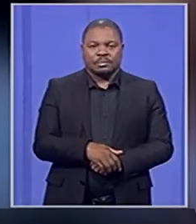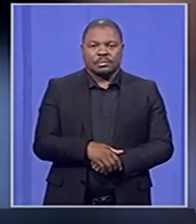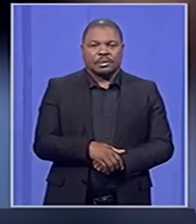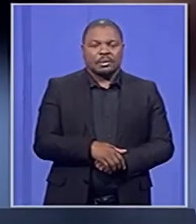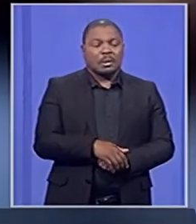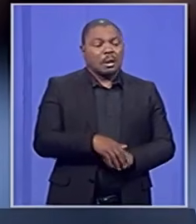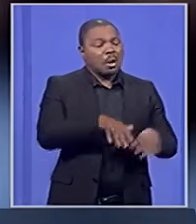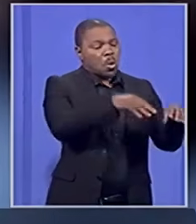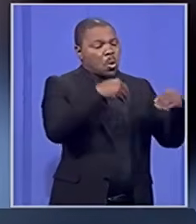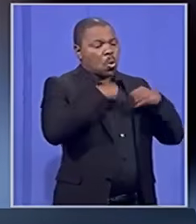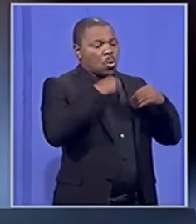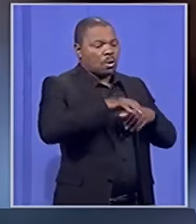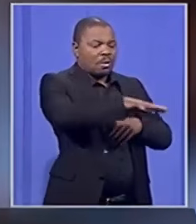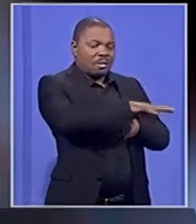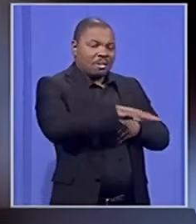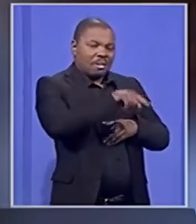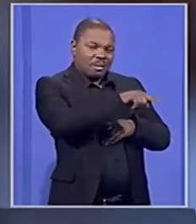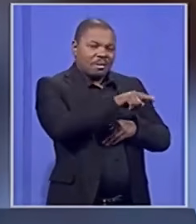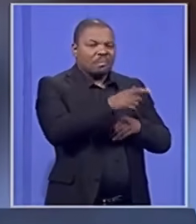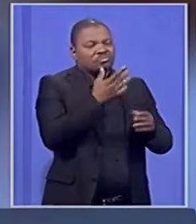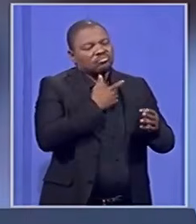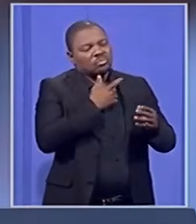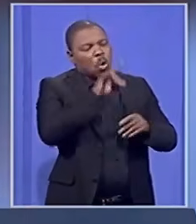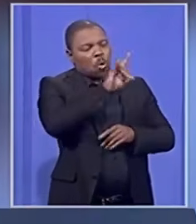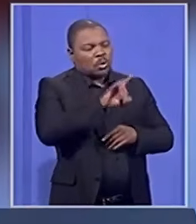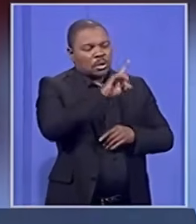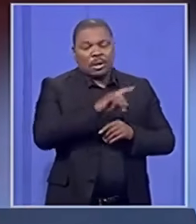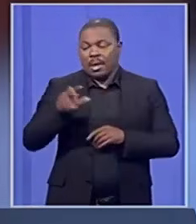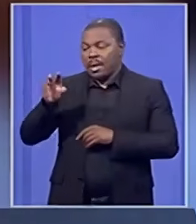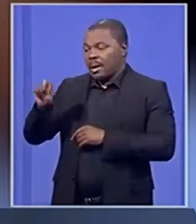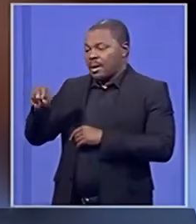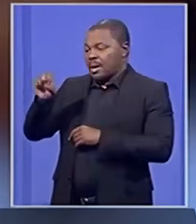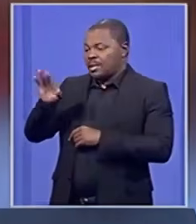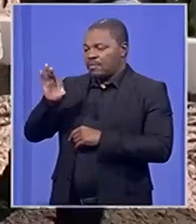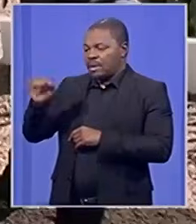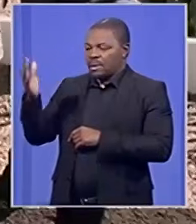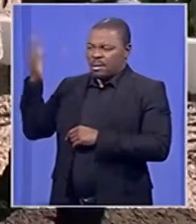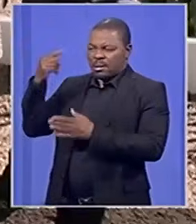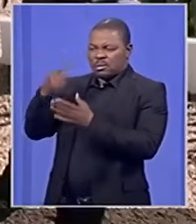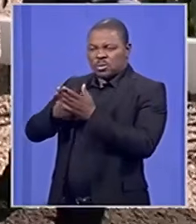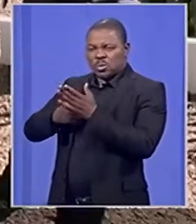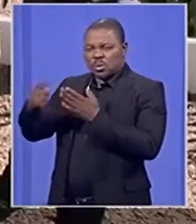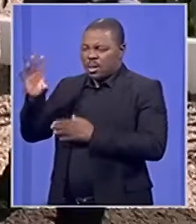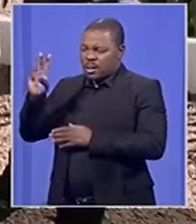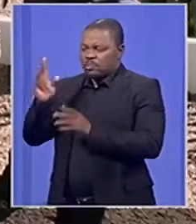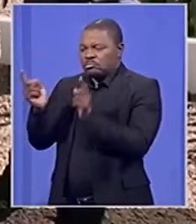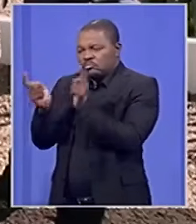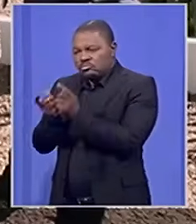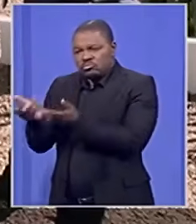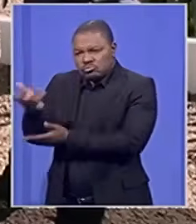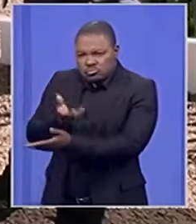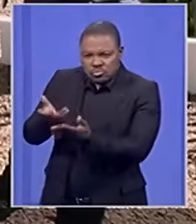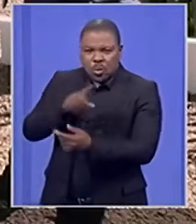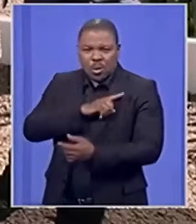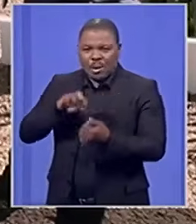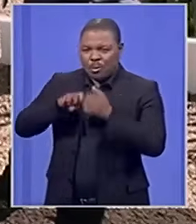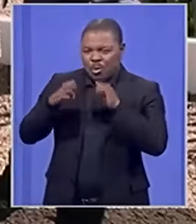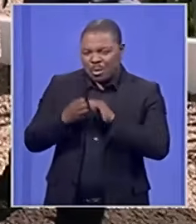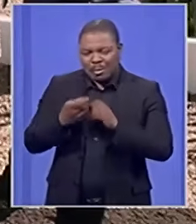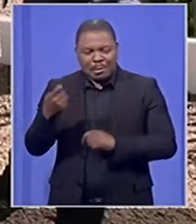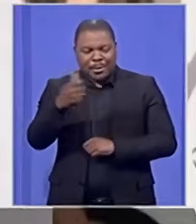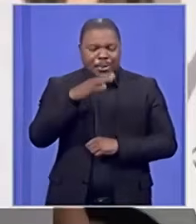Di-landlord di ne di kopane le batlhankela ba NSFAS ka la bonne wa beke e fetileng ka maiteko a go rarabolola mathata a go sa